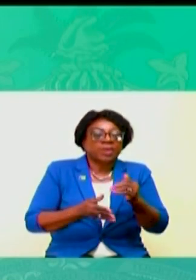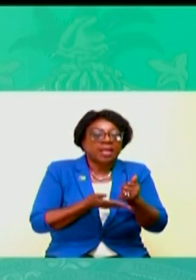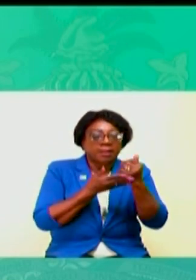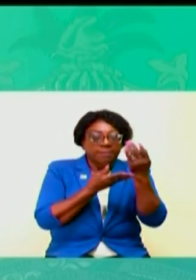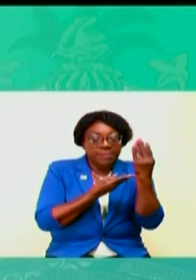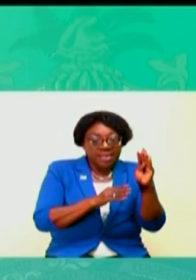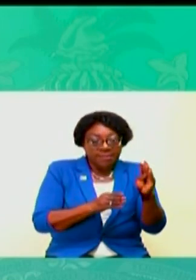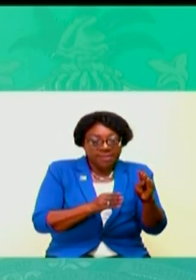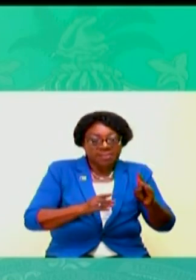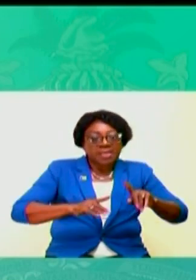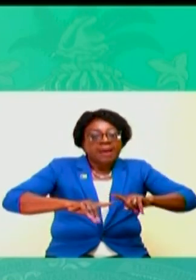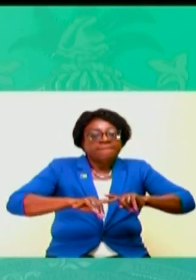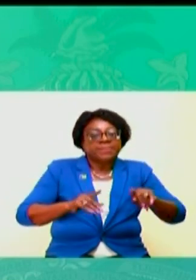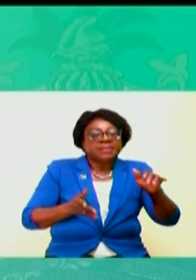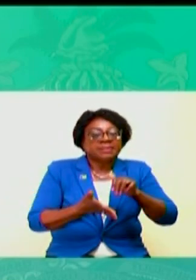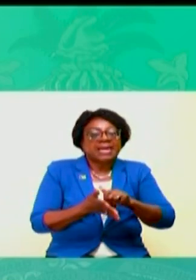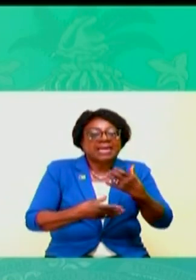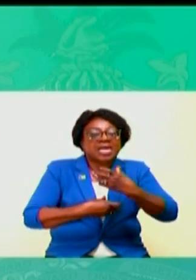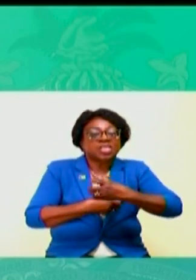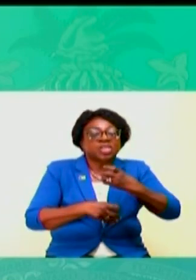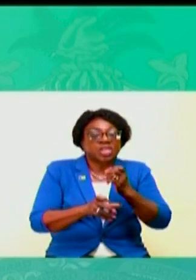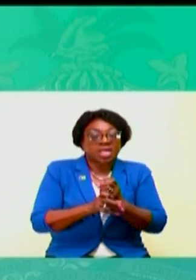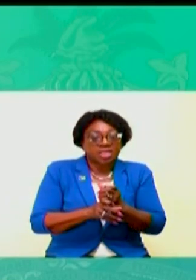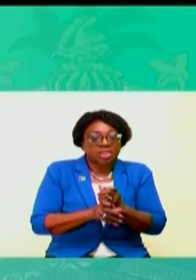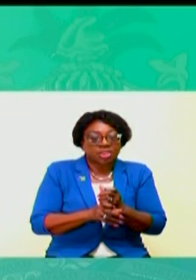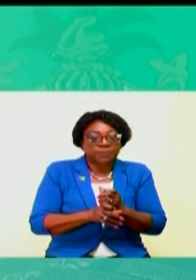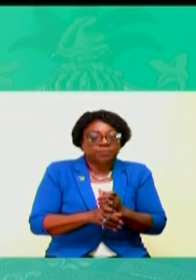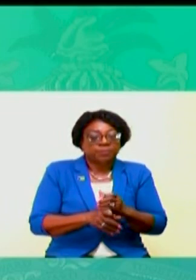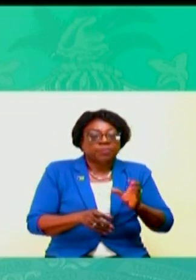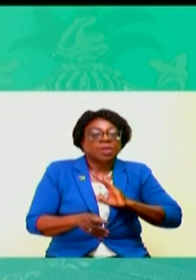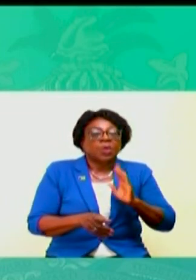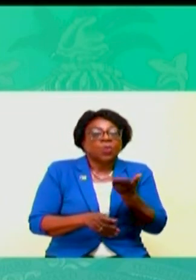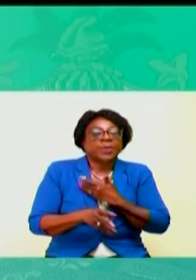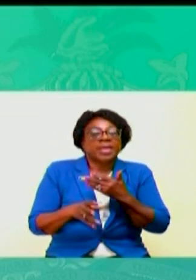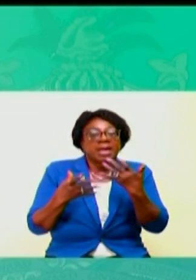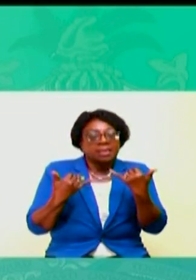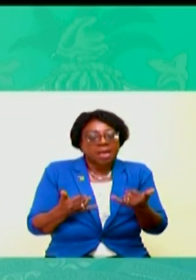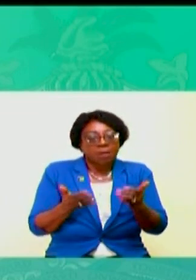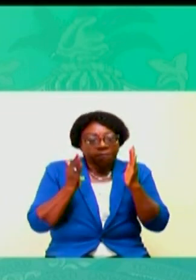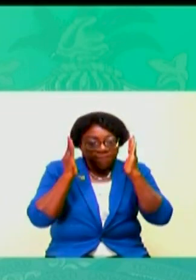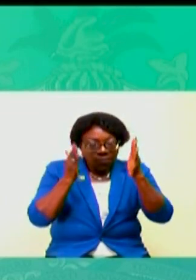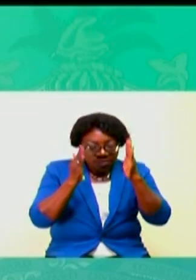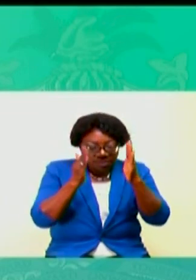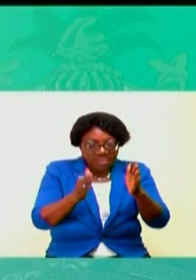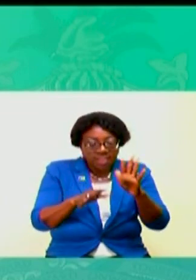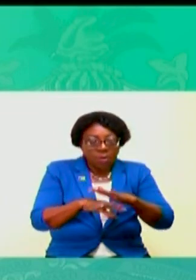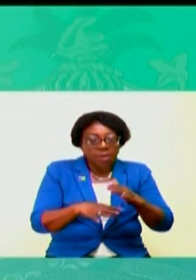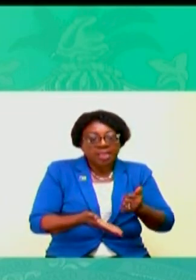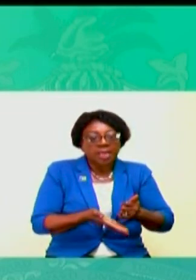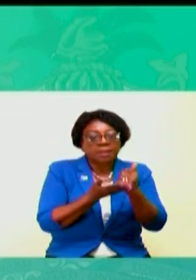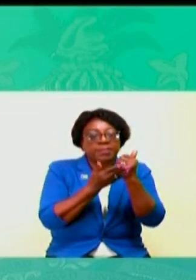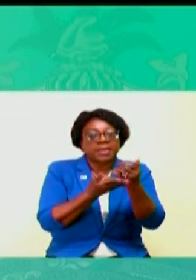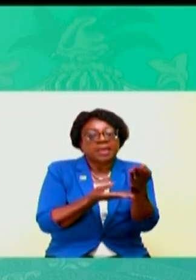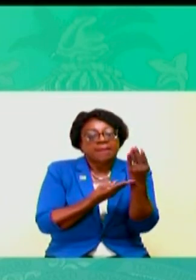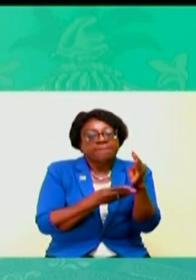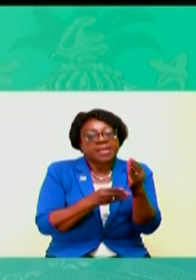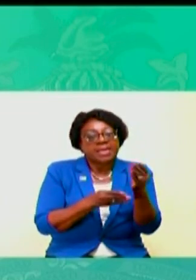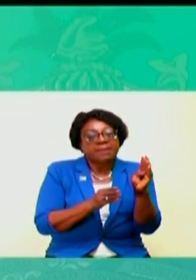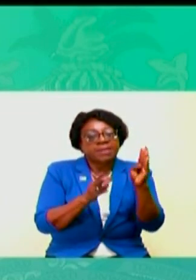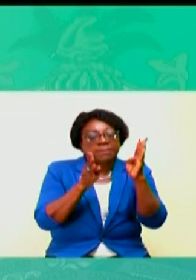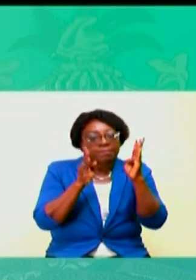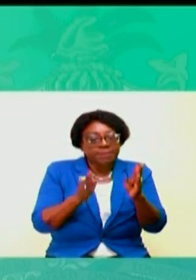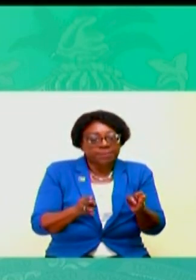as hotel developers are eligible for full custom duty exemptions on building supplies, Bahamian